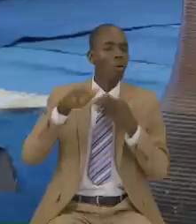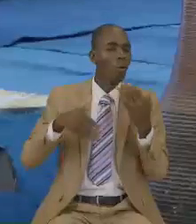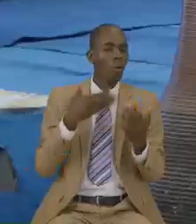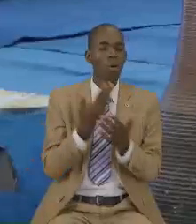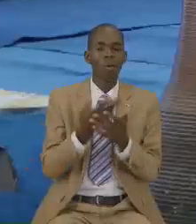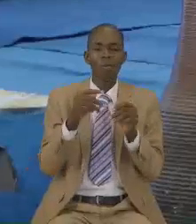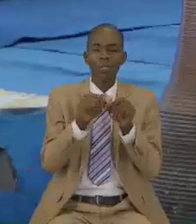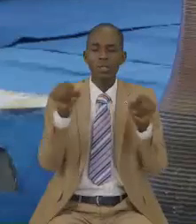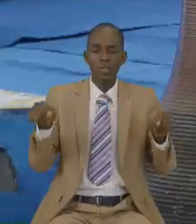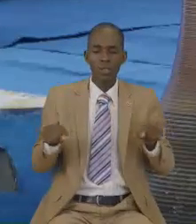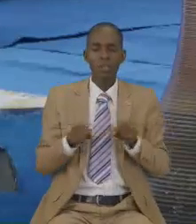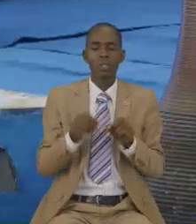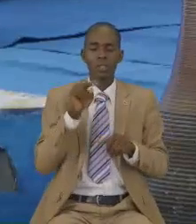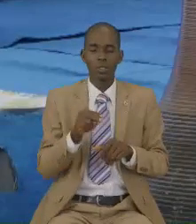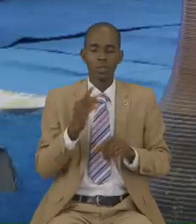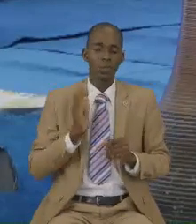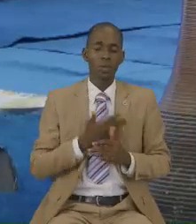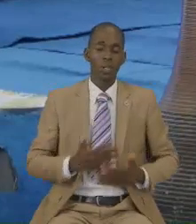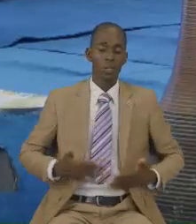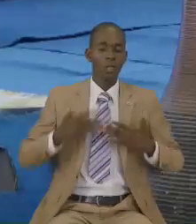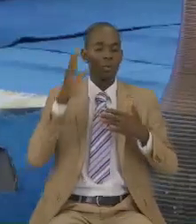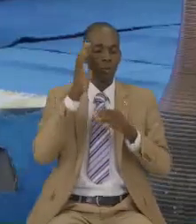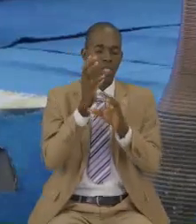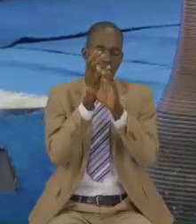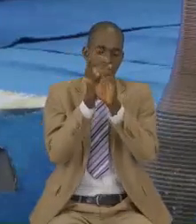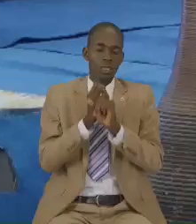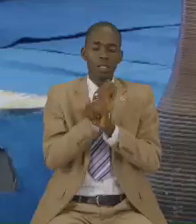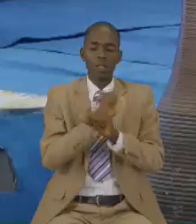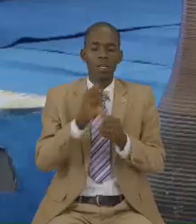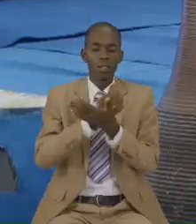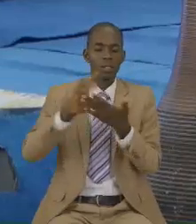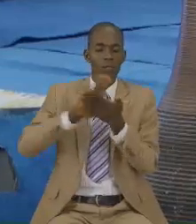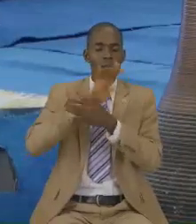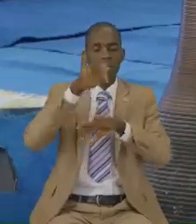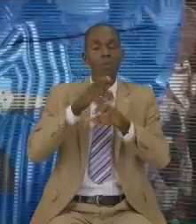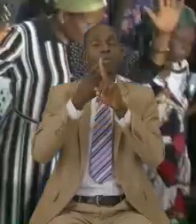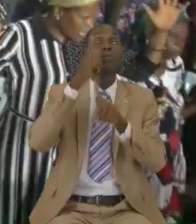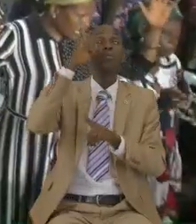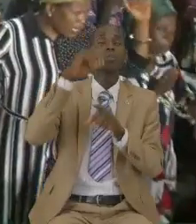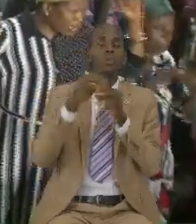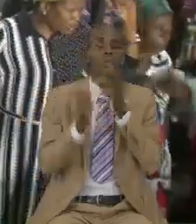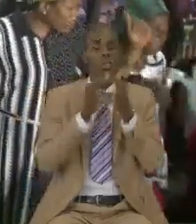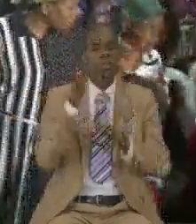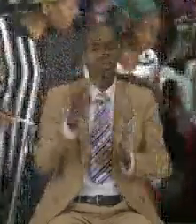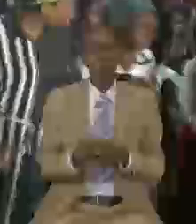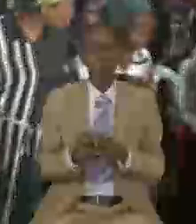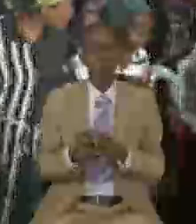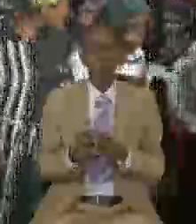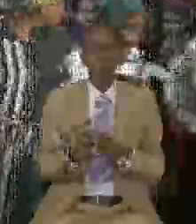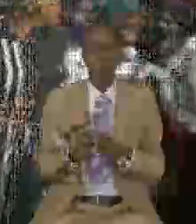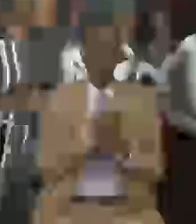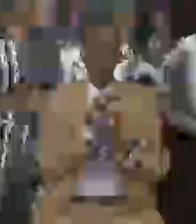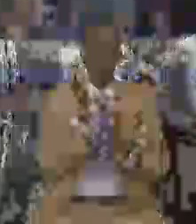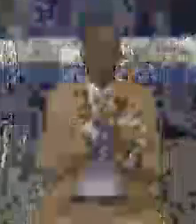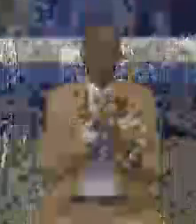areas of our lives will receive a divine touch from you in Jesus' name. We praise